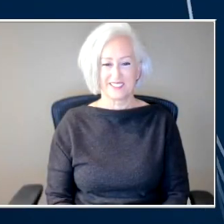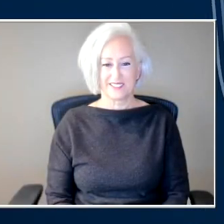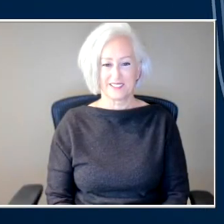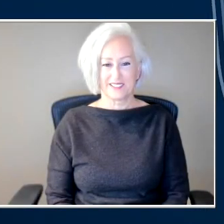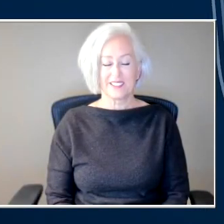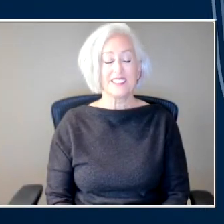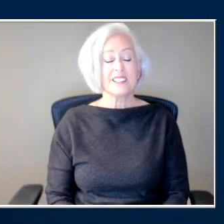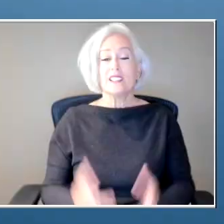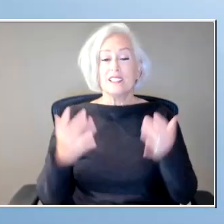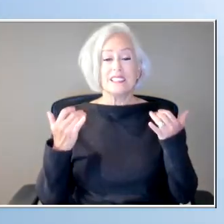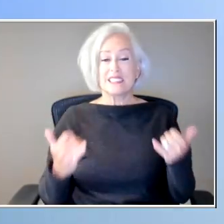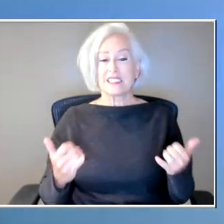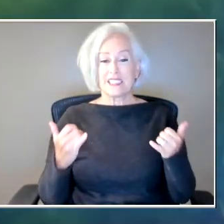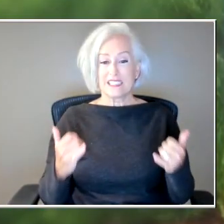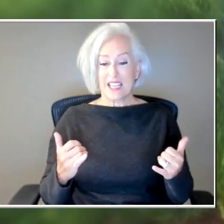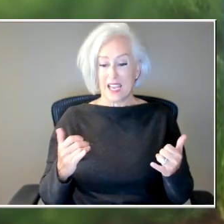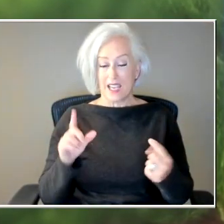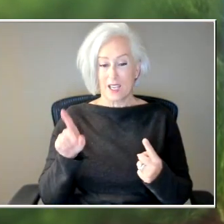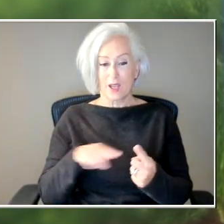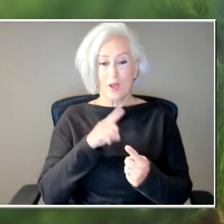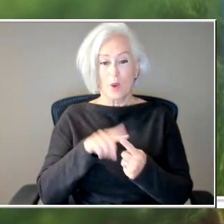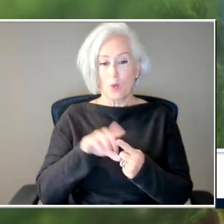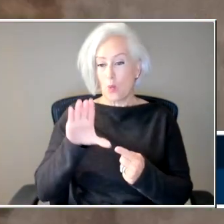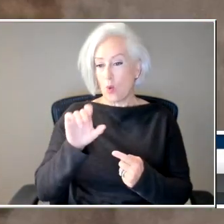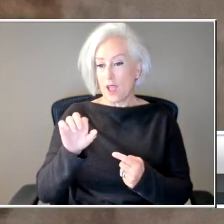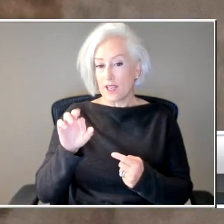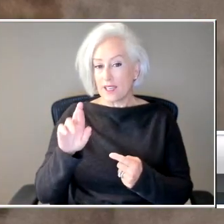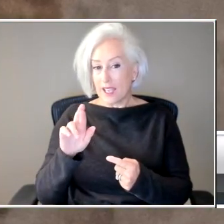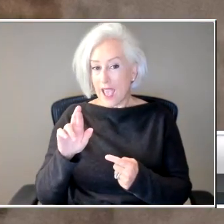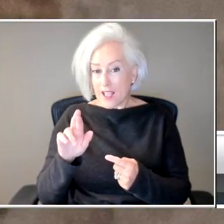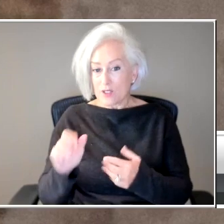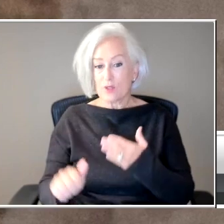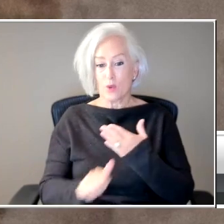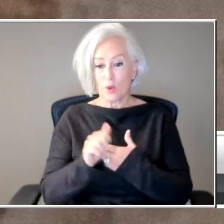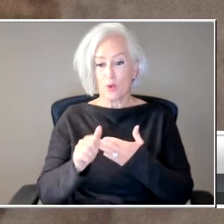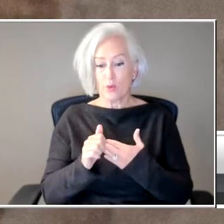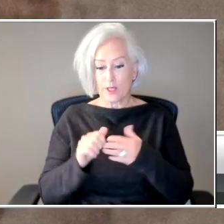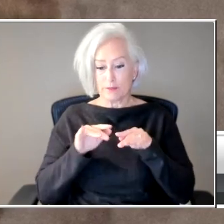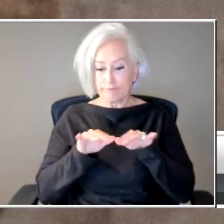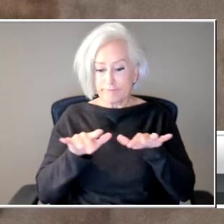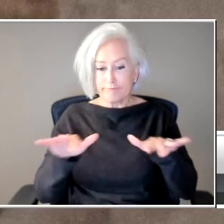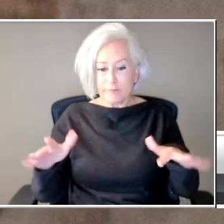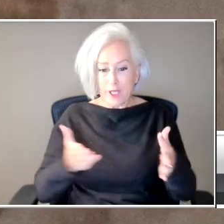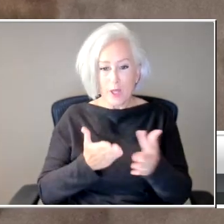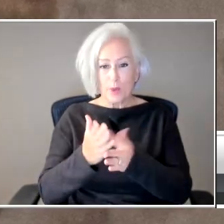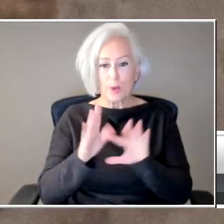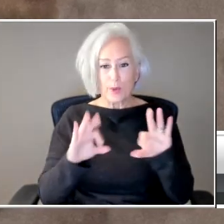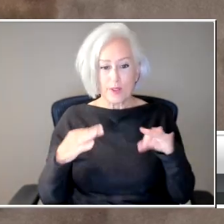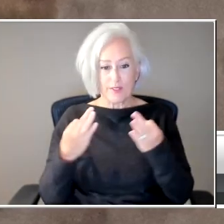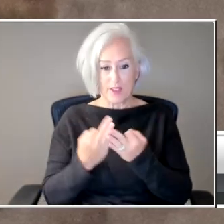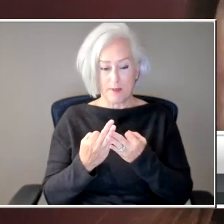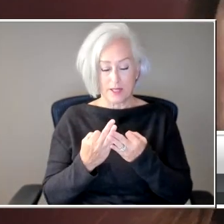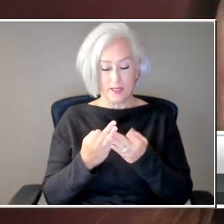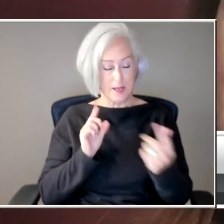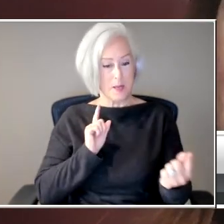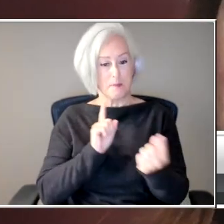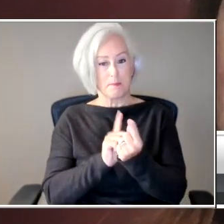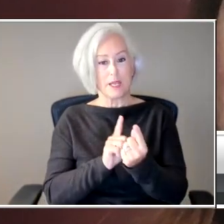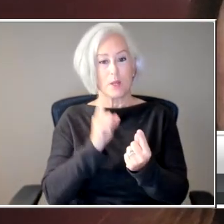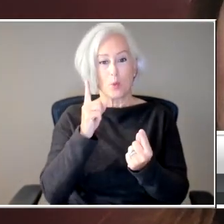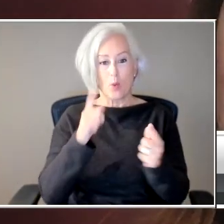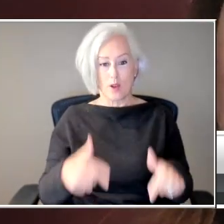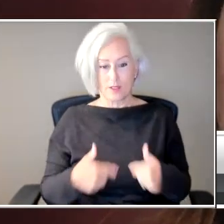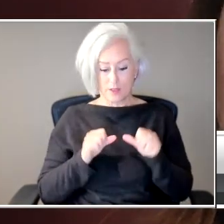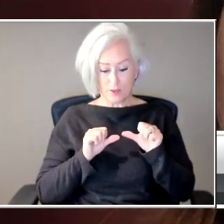Coming up today, when cancer risks runs in the family. Meet a survivor whose diagnosis was no surprise based on her family